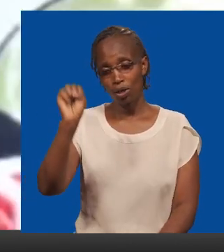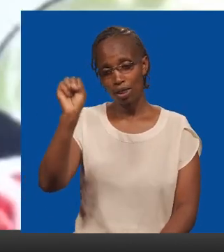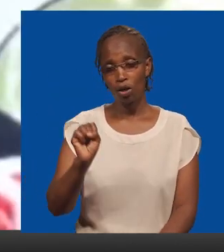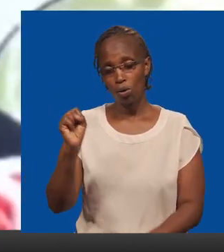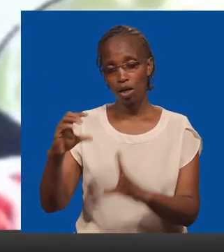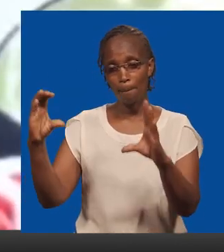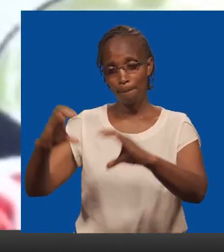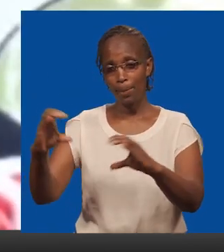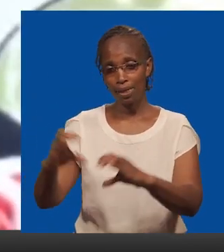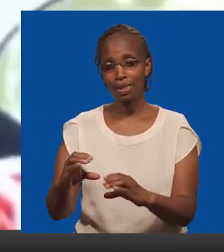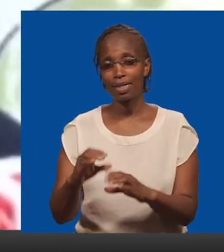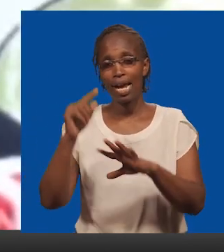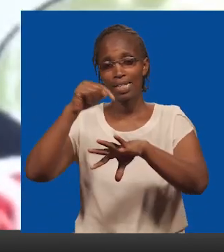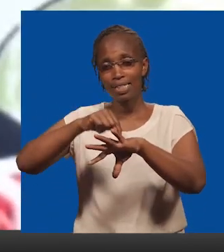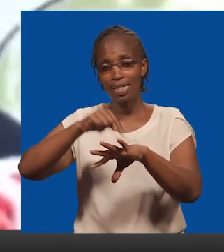Parliament, as you